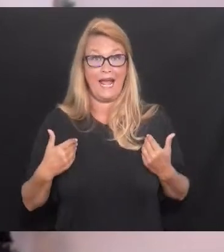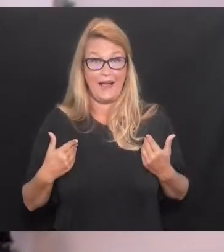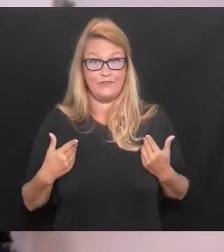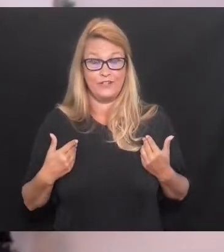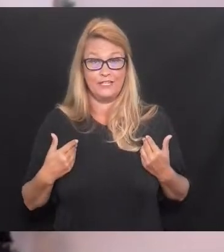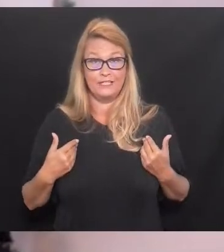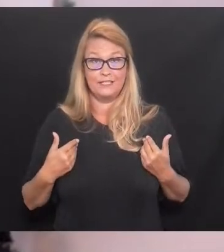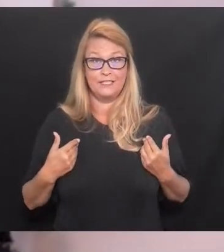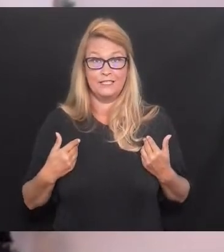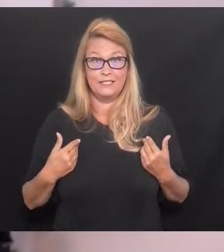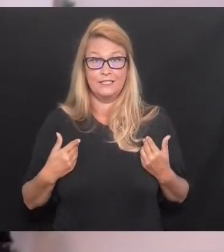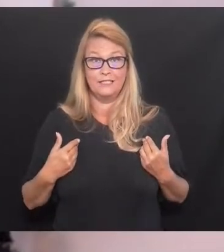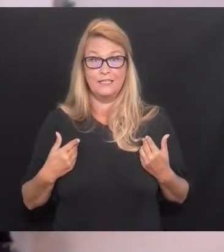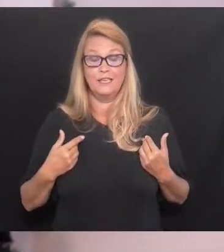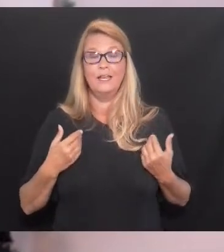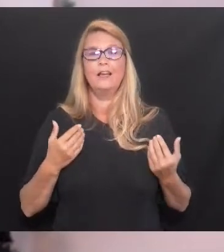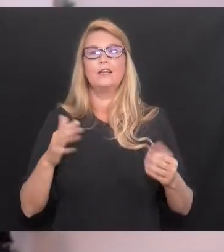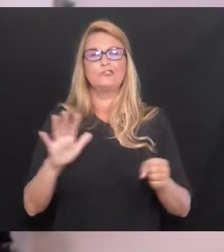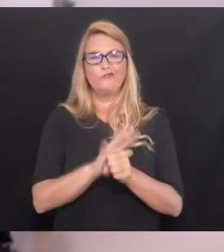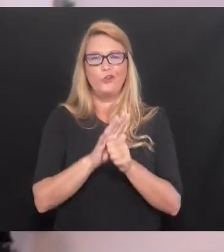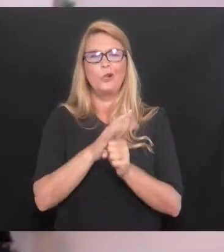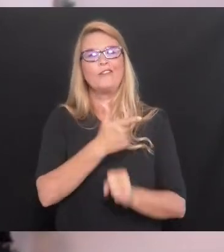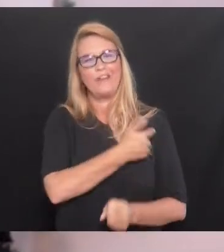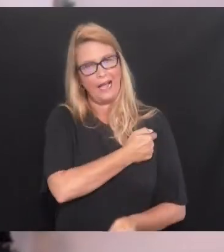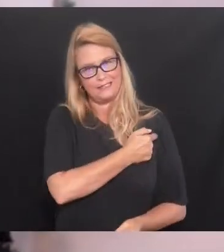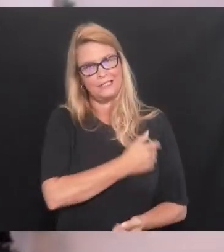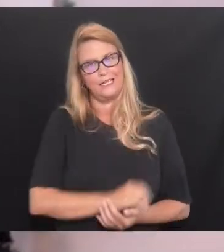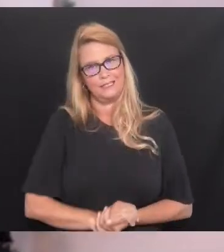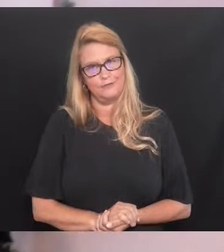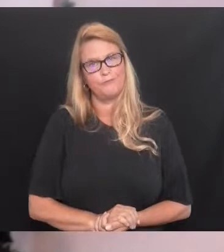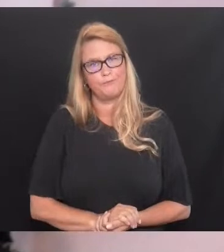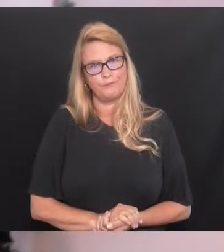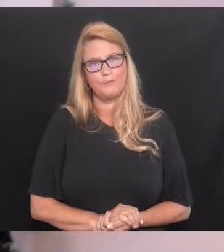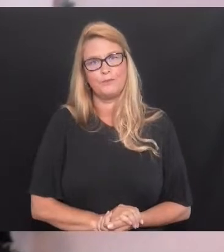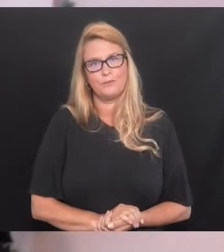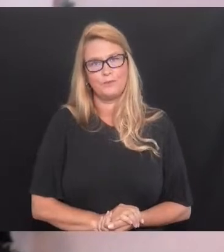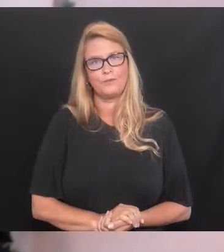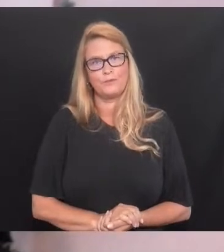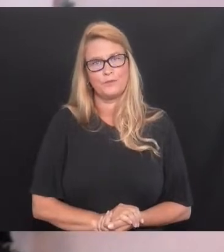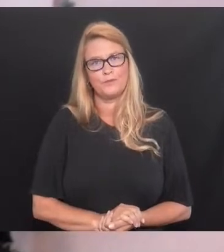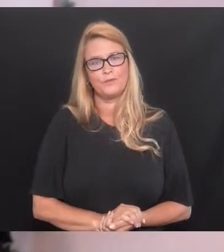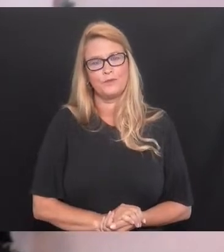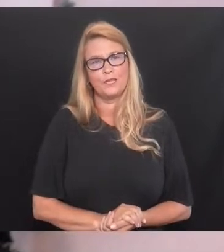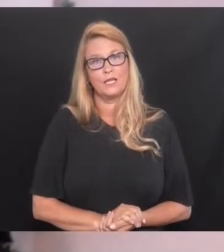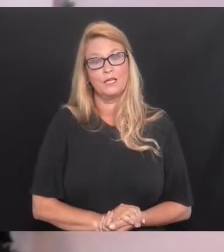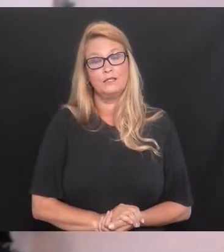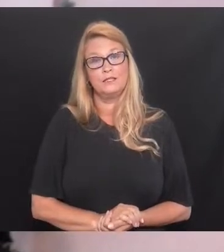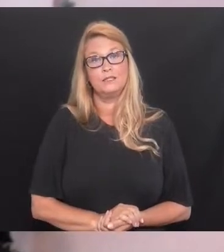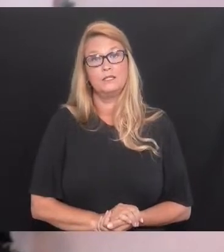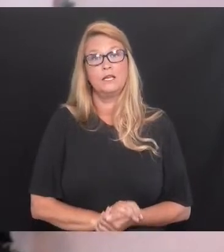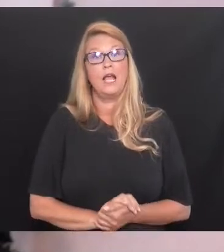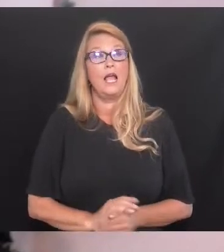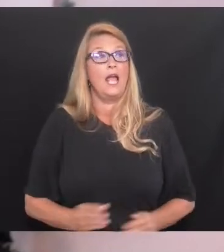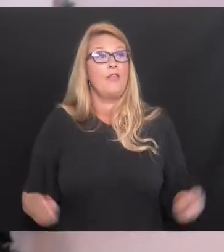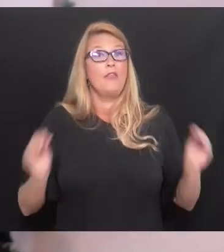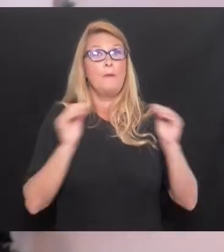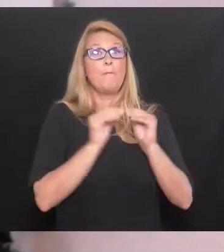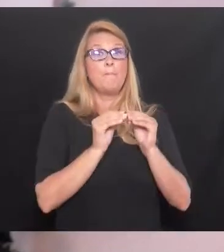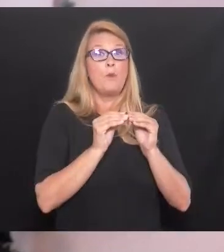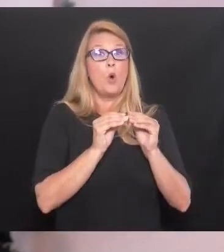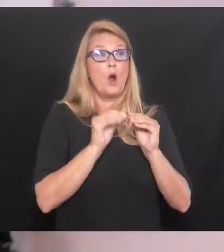is to be fully vaccinated. And we know that the more our population is